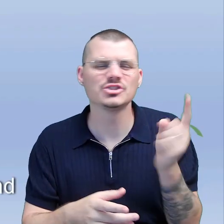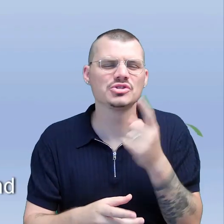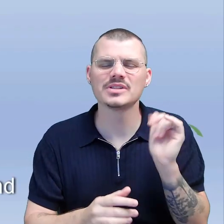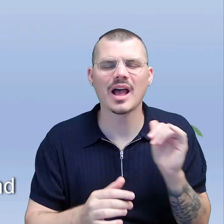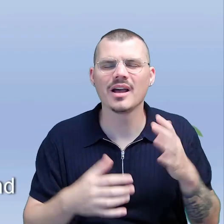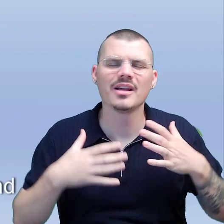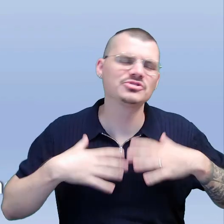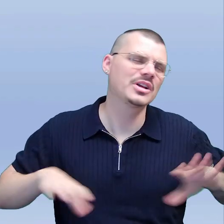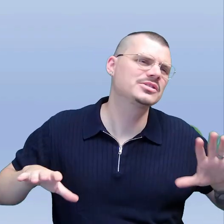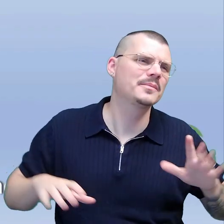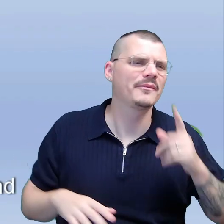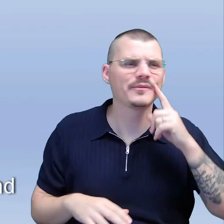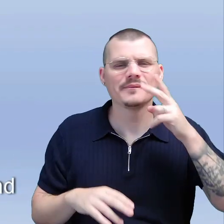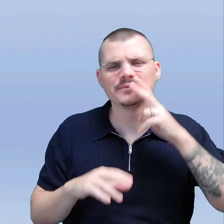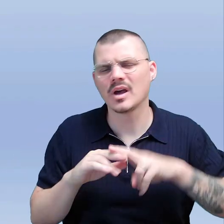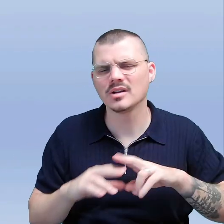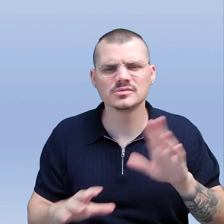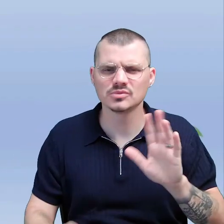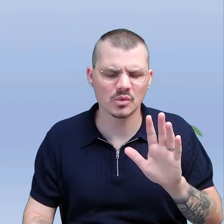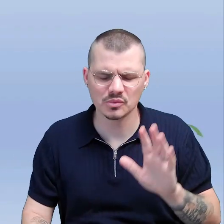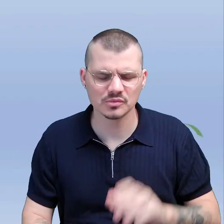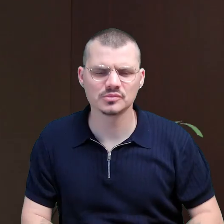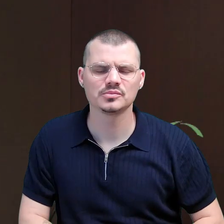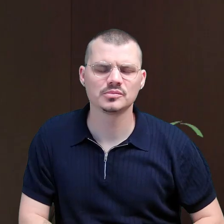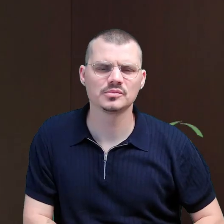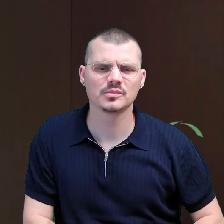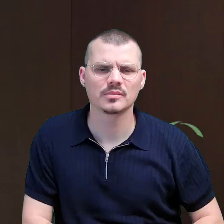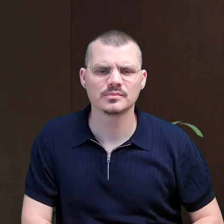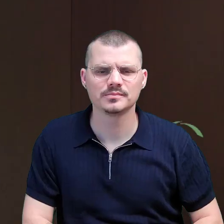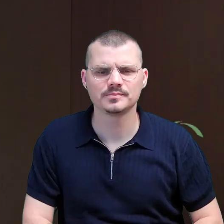not just plain dress up or playing around like that, but